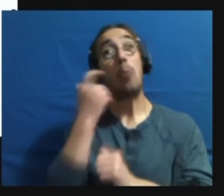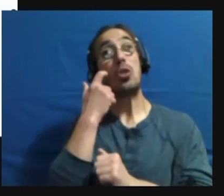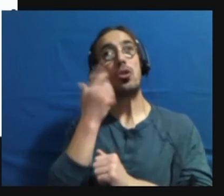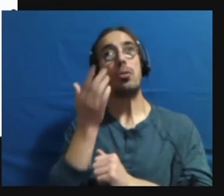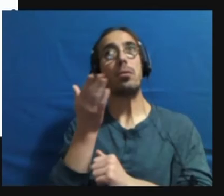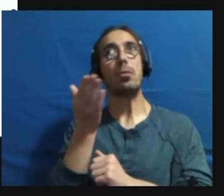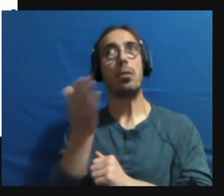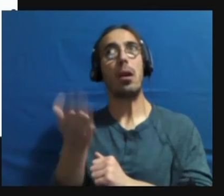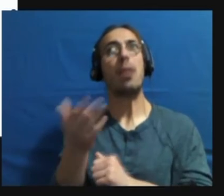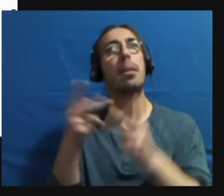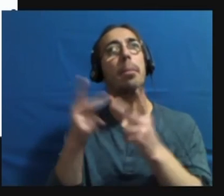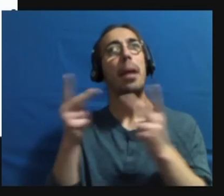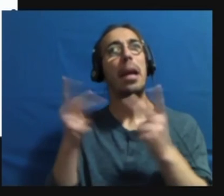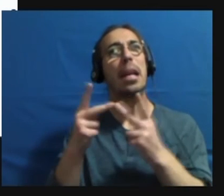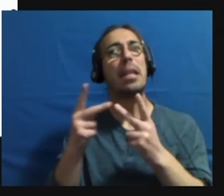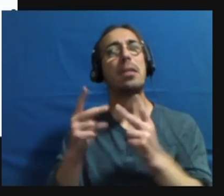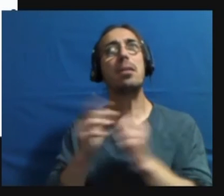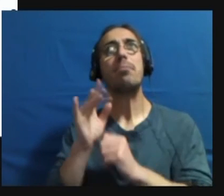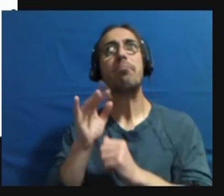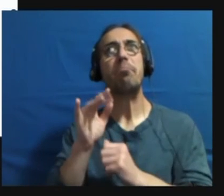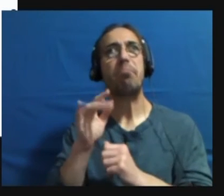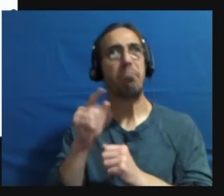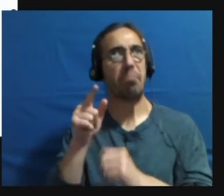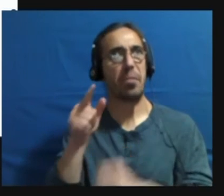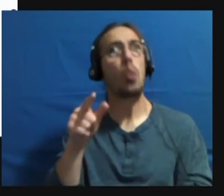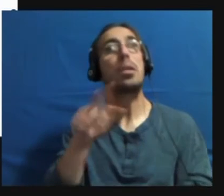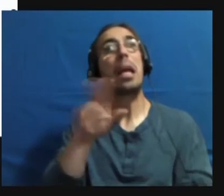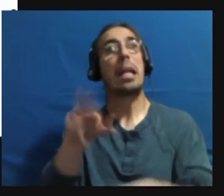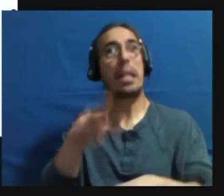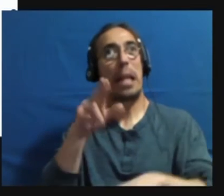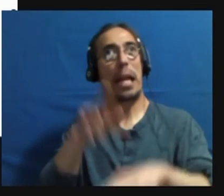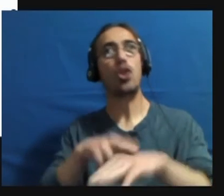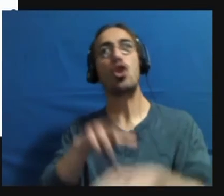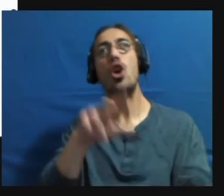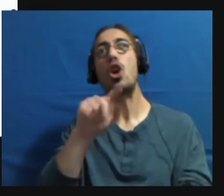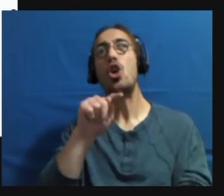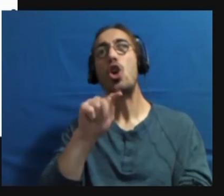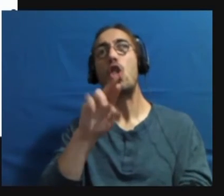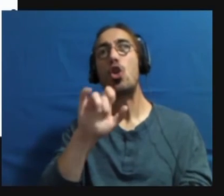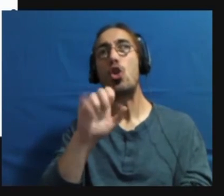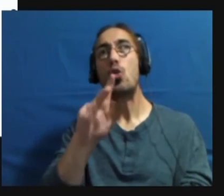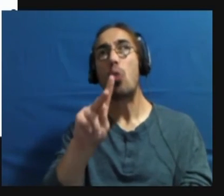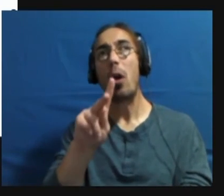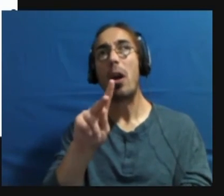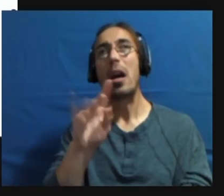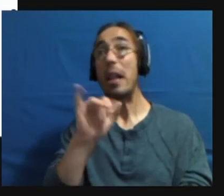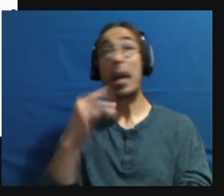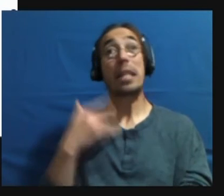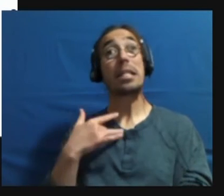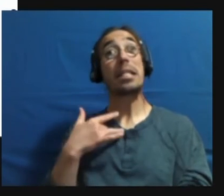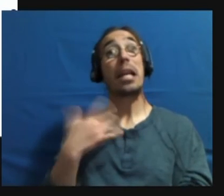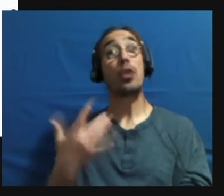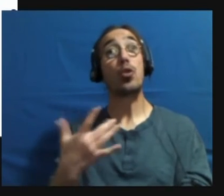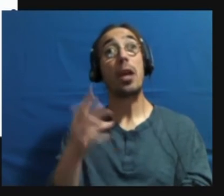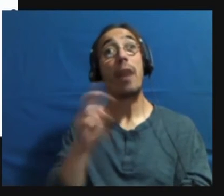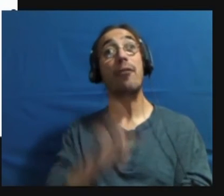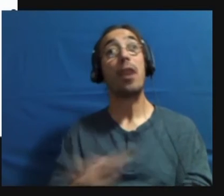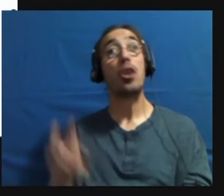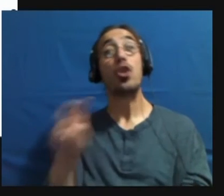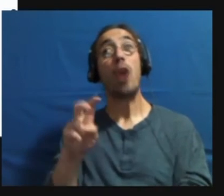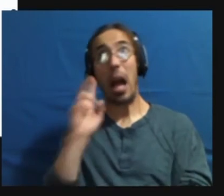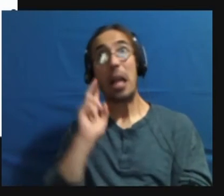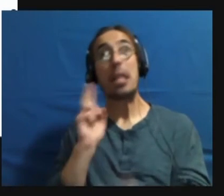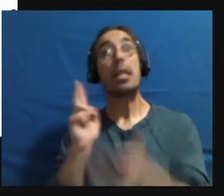this place the other day, and there was like a nature trek there. And it was supposed to be like a sensory adventure. And I signed up for that